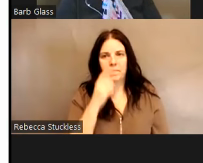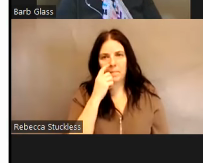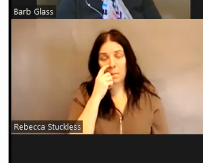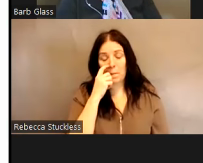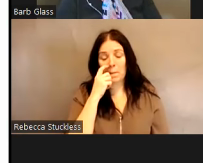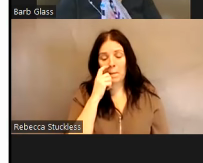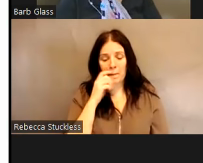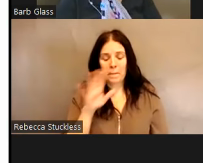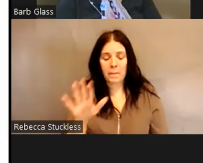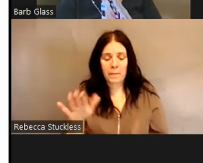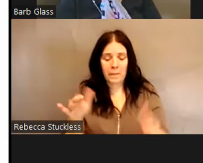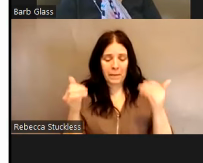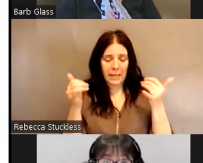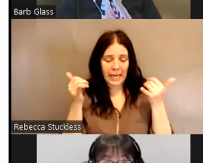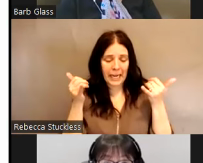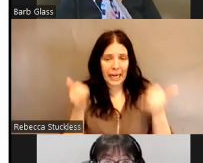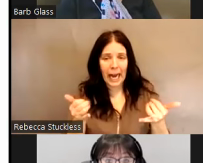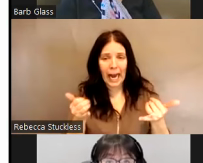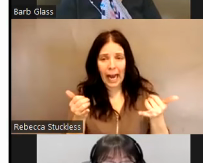Now we're about